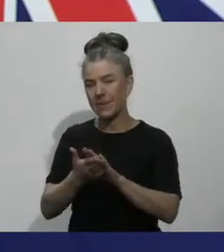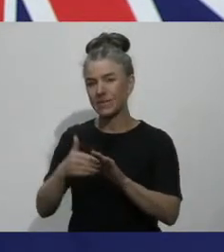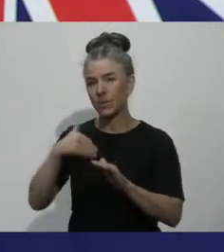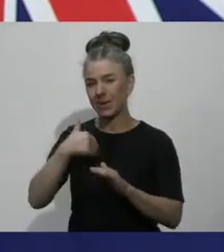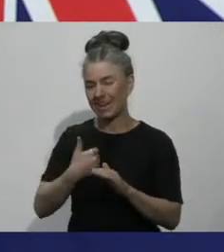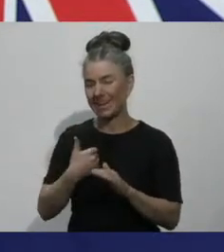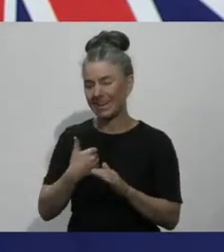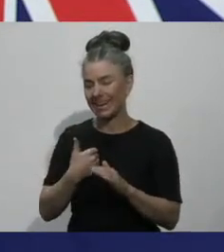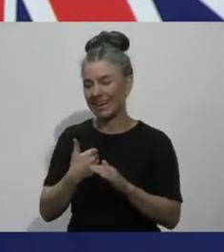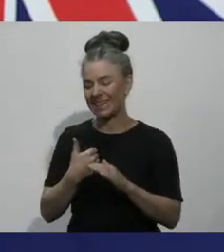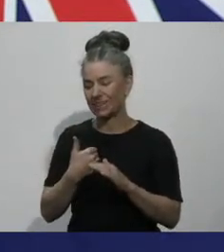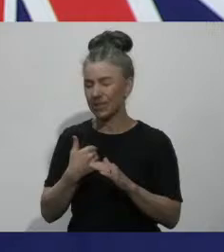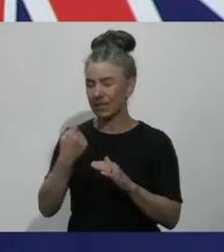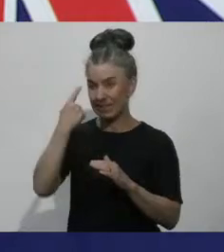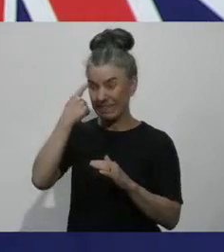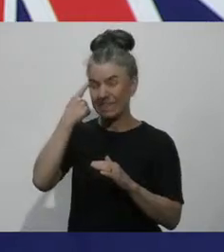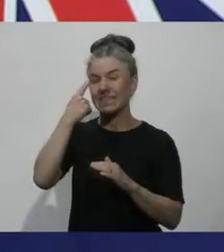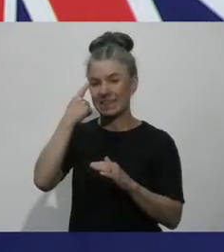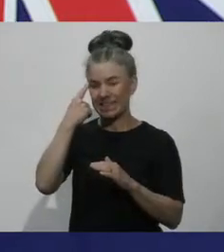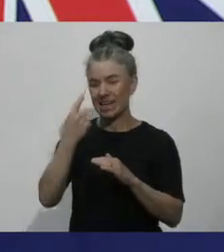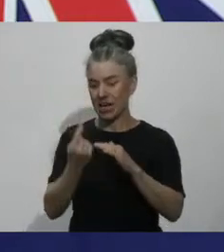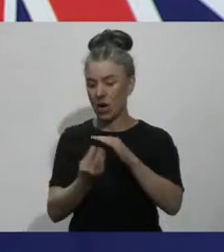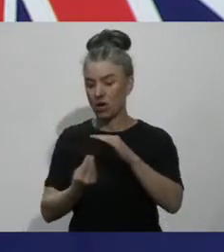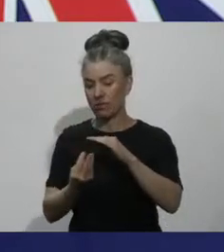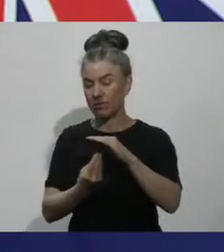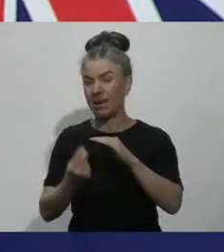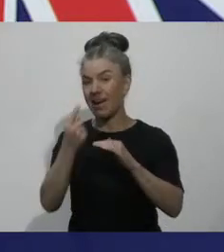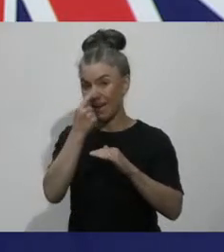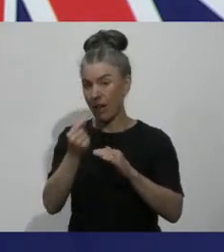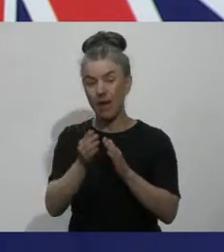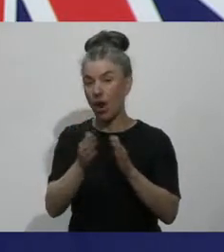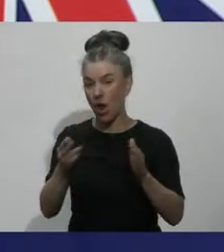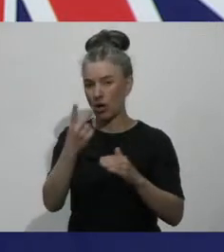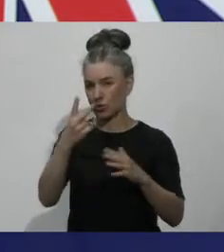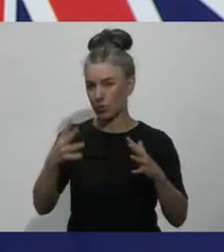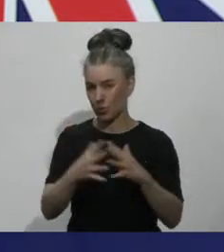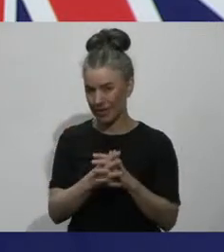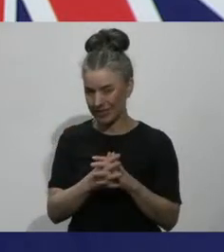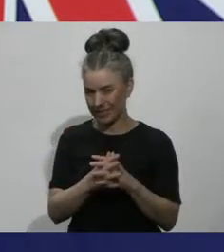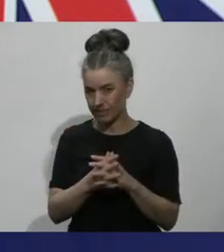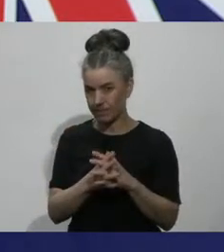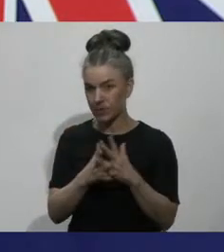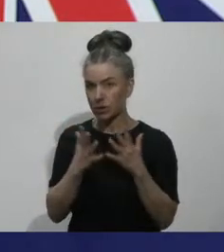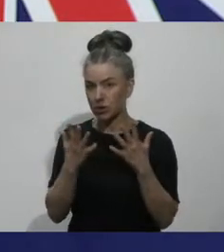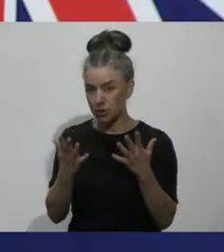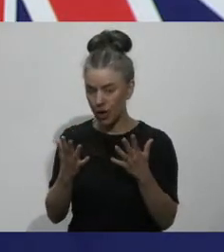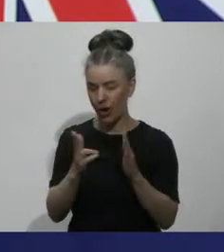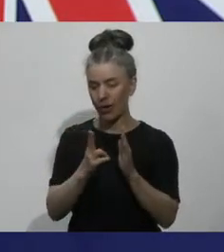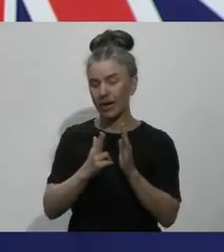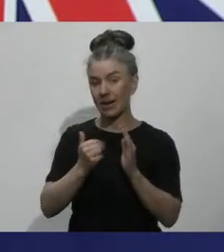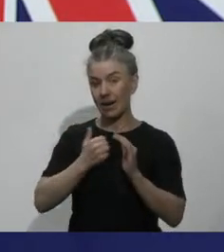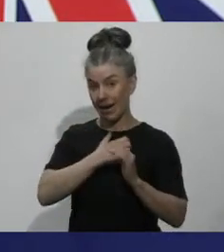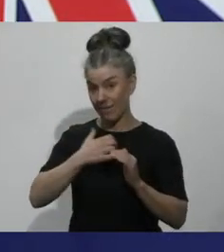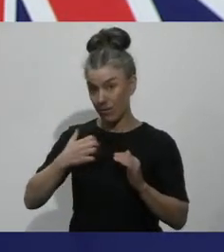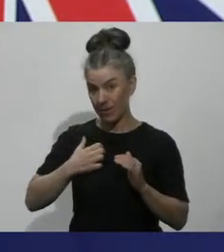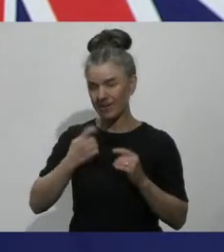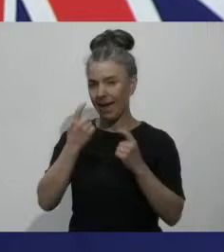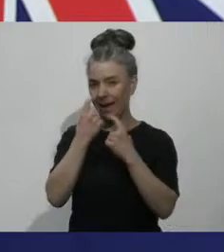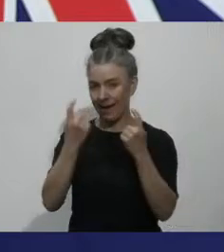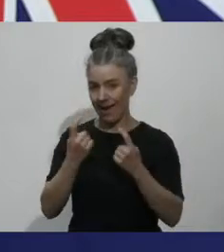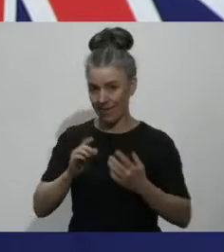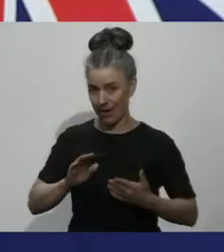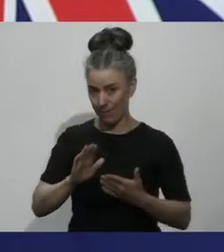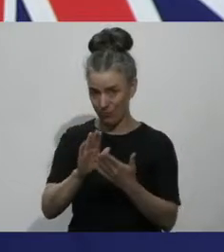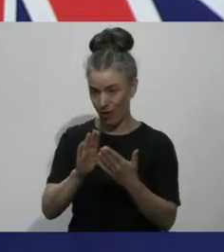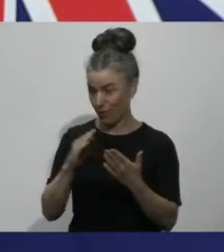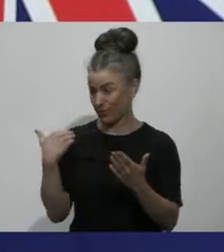all-important incubation period. And so, in keeping with our precautionary approach